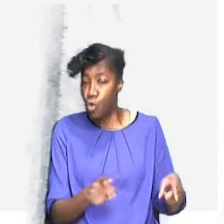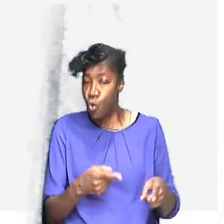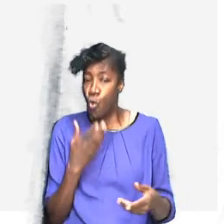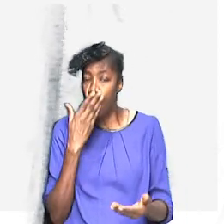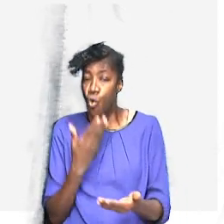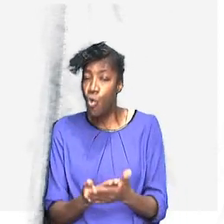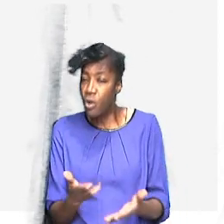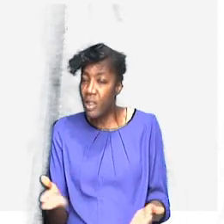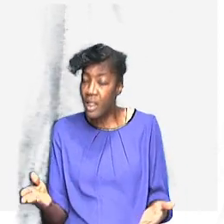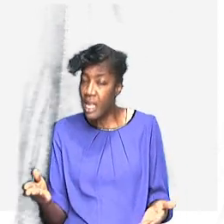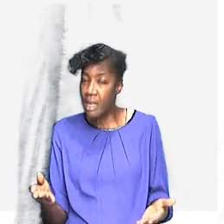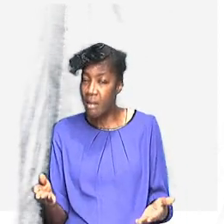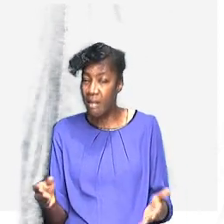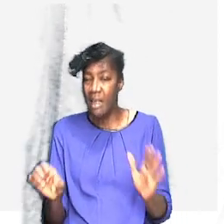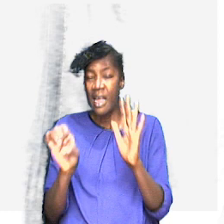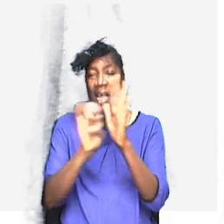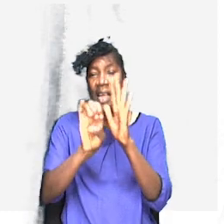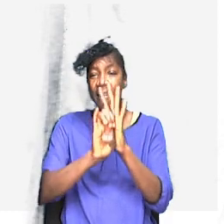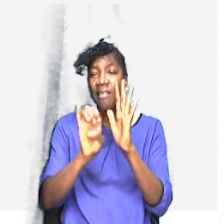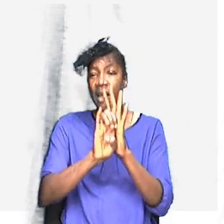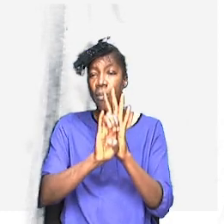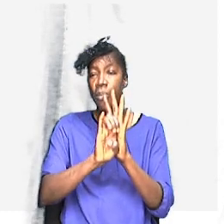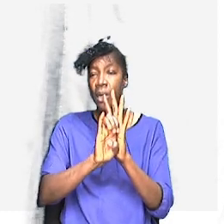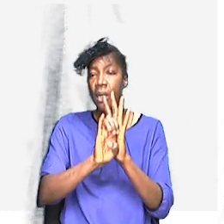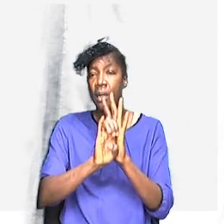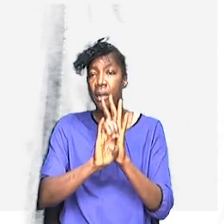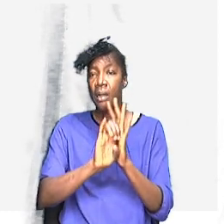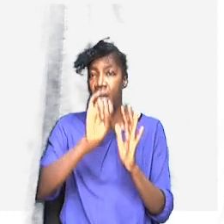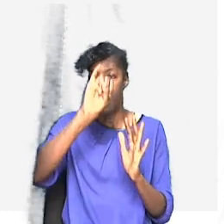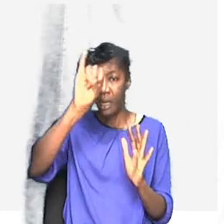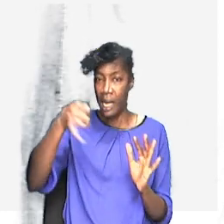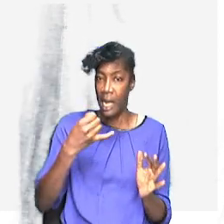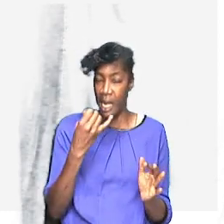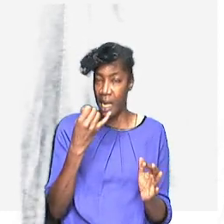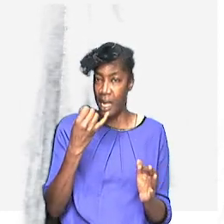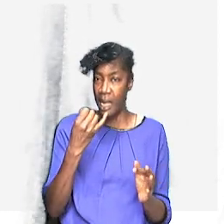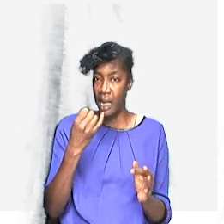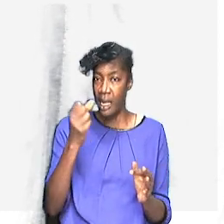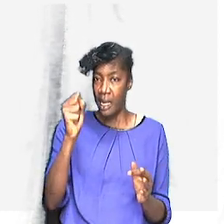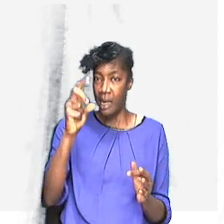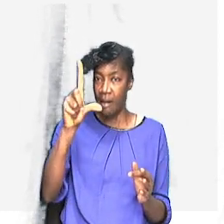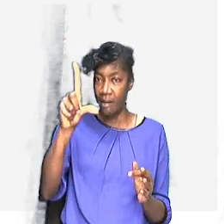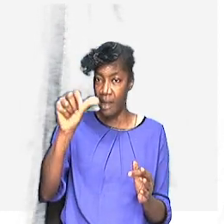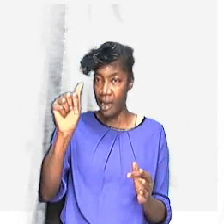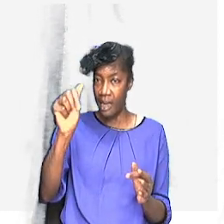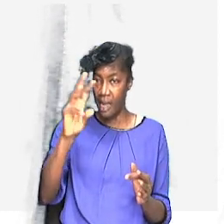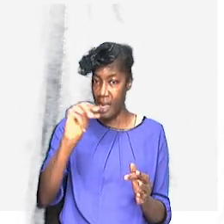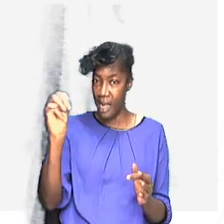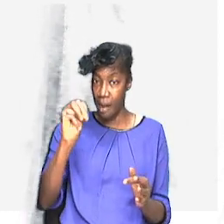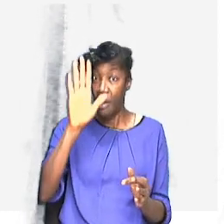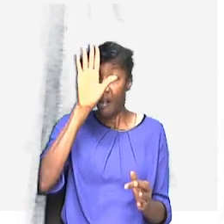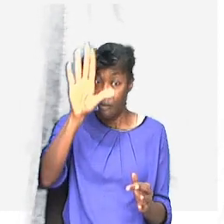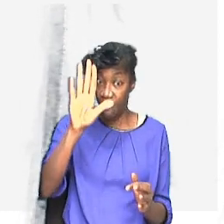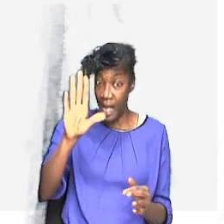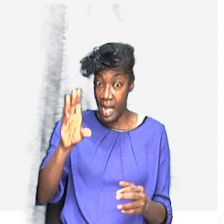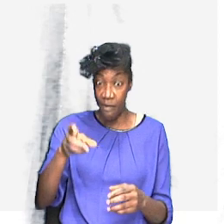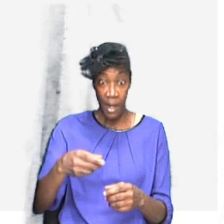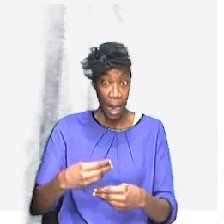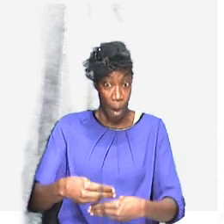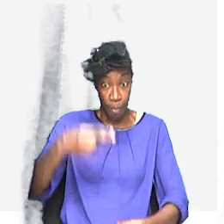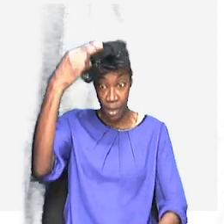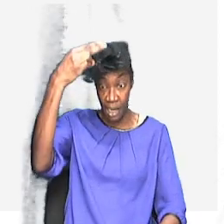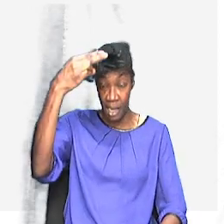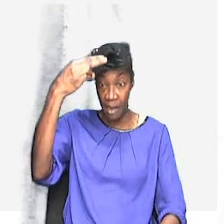amen. We talk about, for example, amen, Islam, amen, which you have to follow the five pillars of Islam to be saved. We look